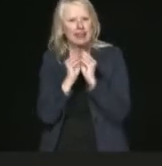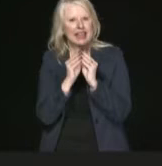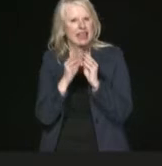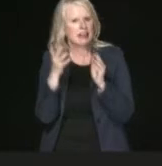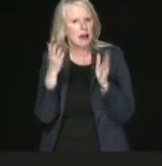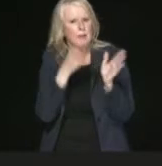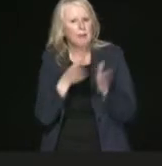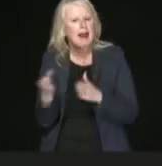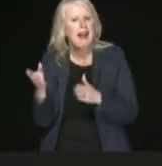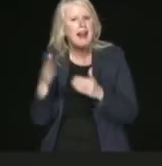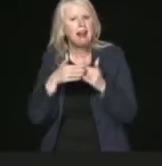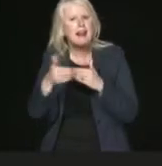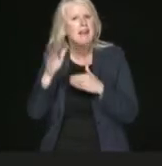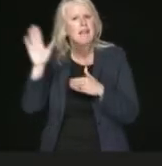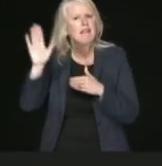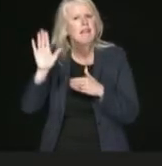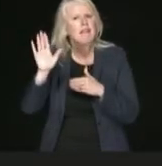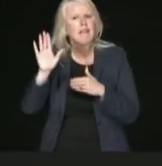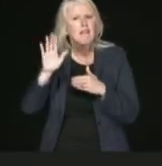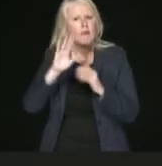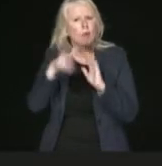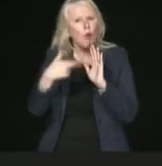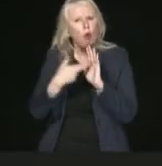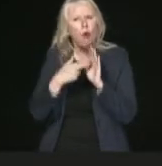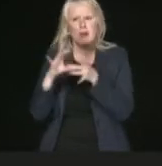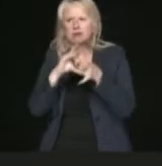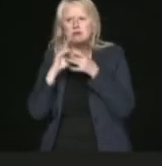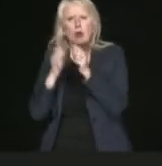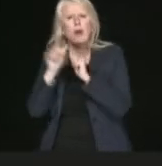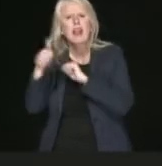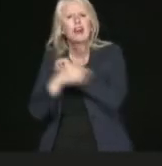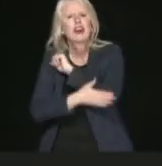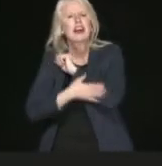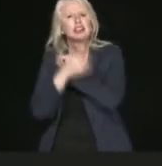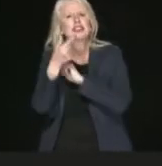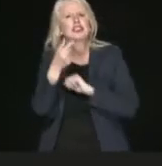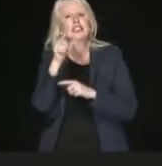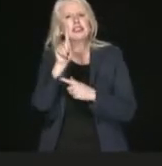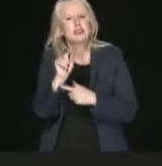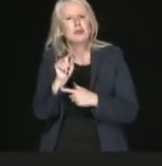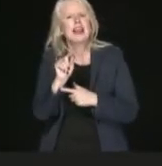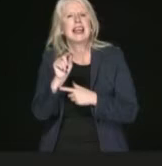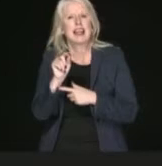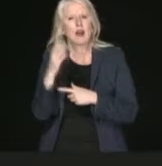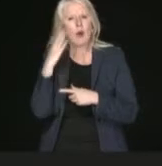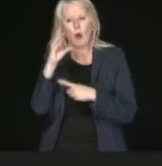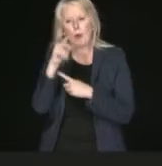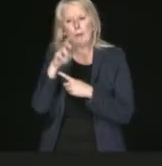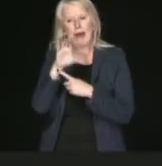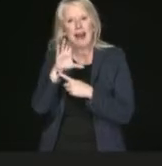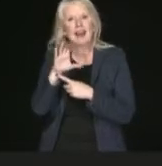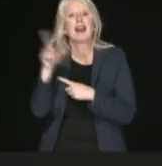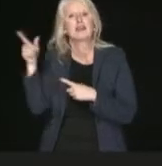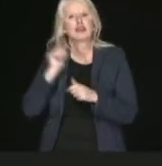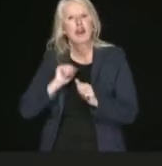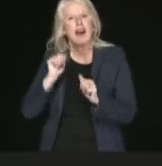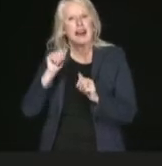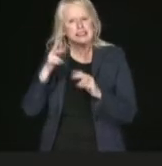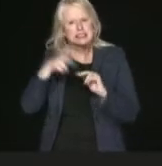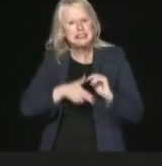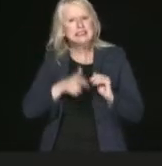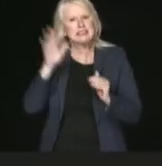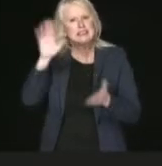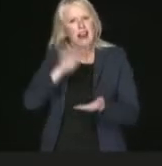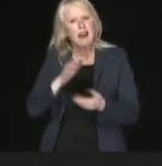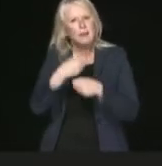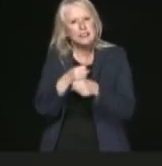playing its role with other countries in the G20 after what OPEC did to cut production and to try to boost oil prices. What's Canada going to be